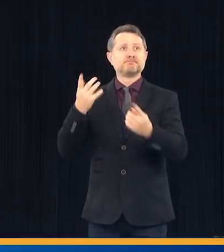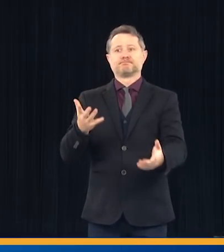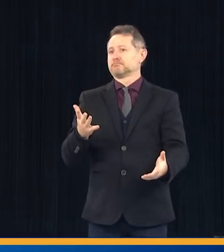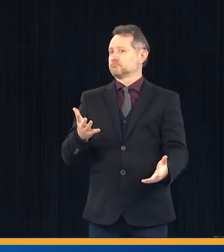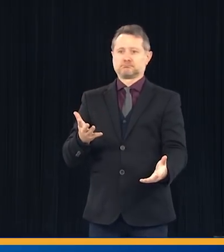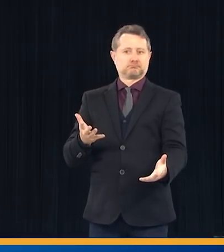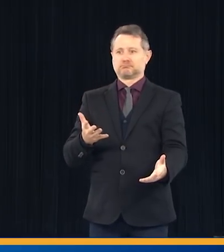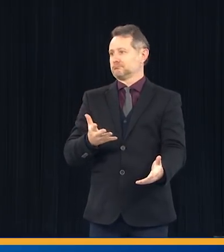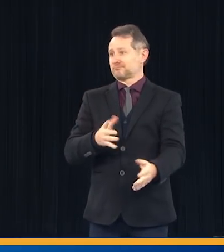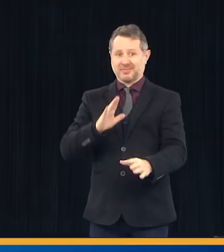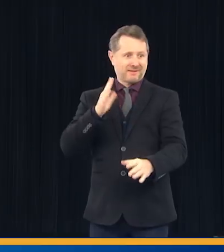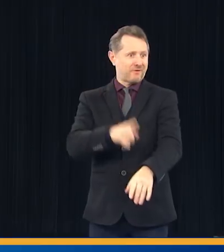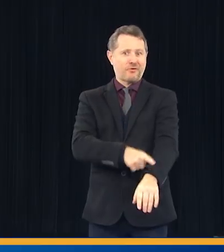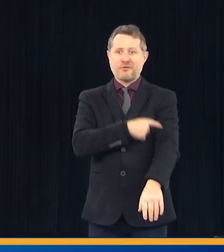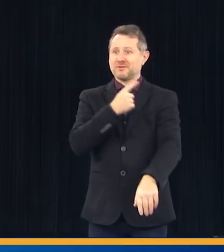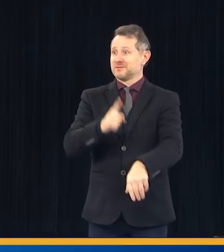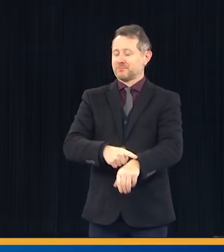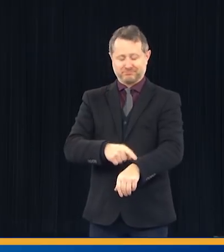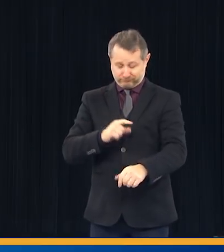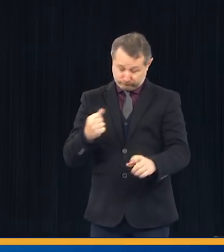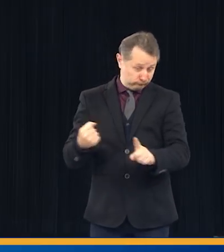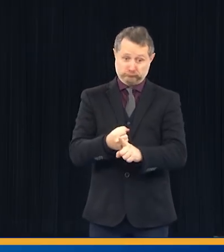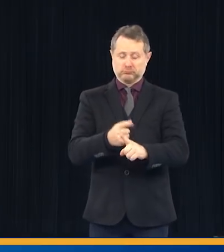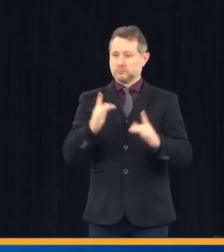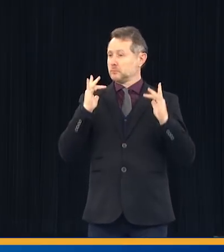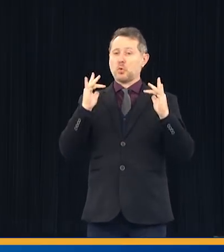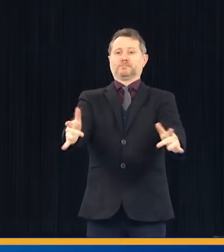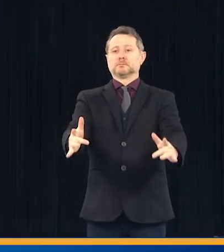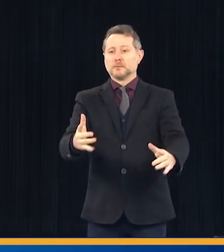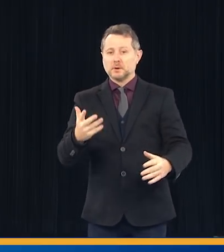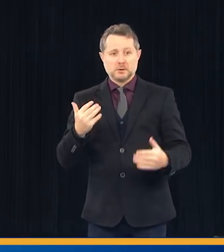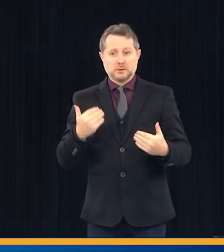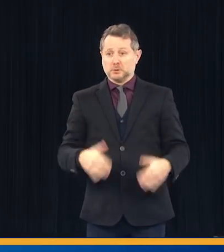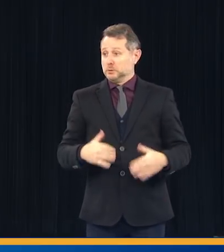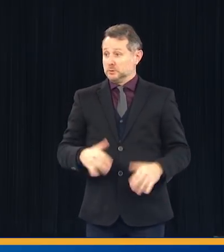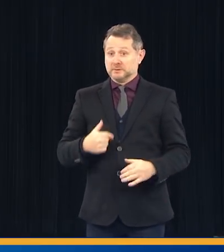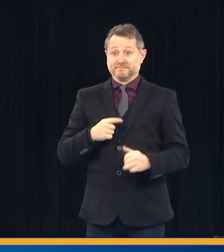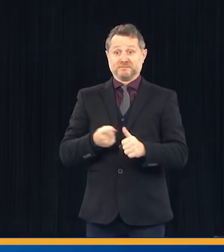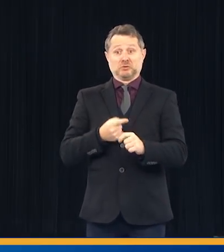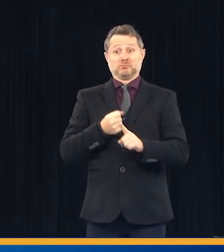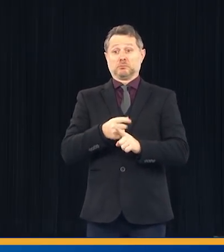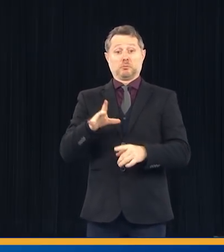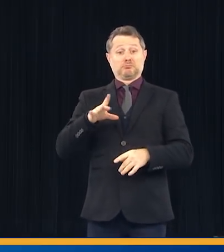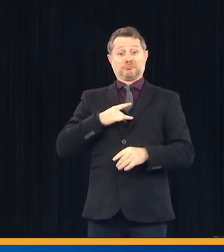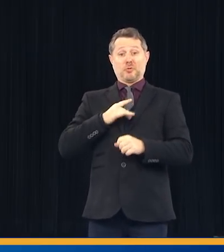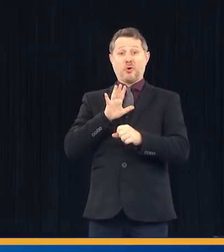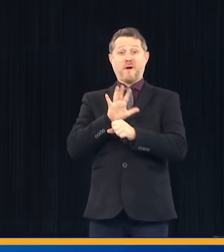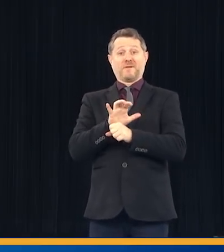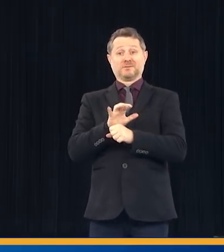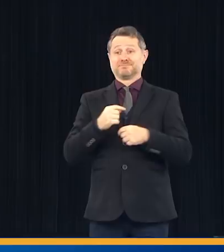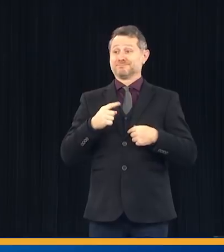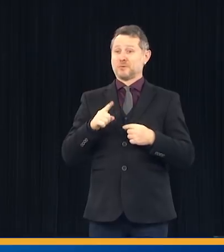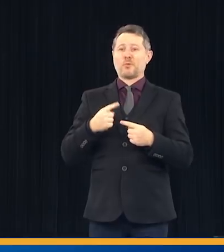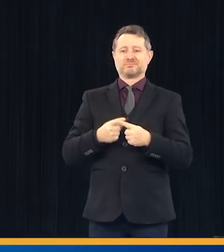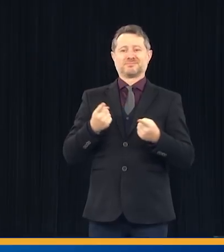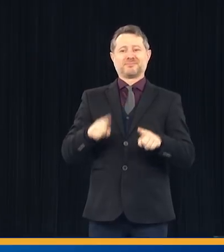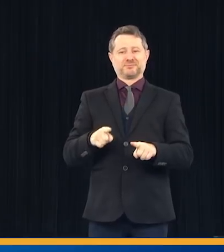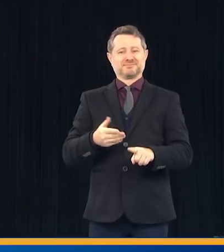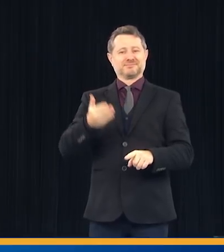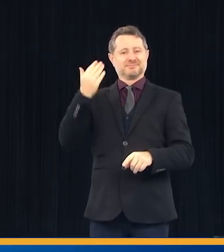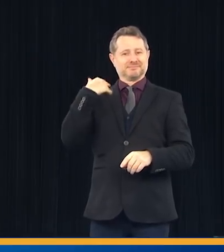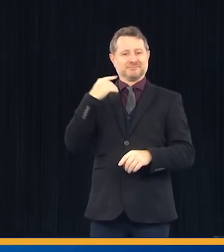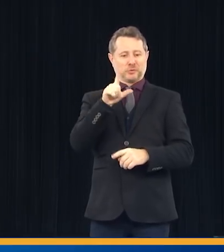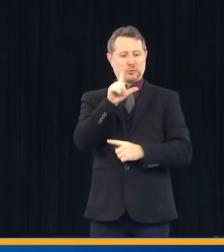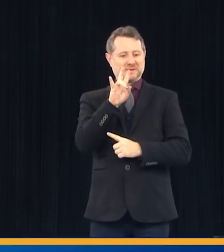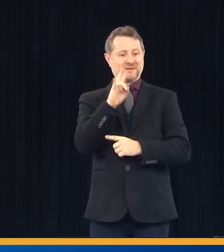hasn't. New York State had its first case of COVID just 27 days ago.